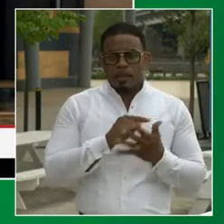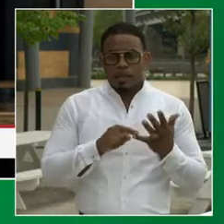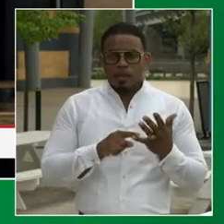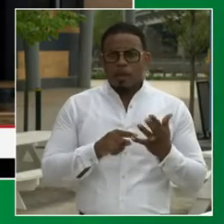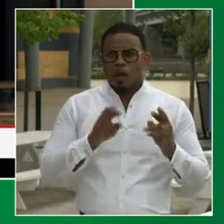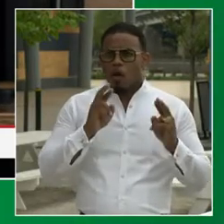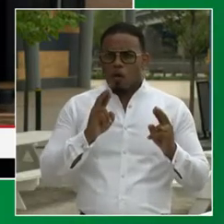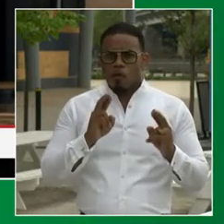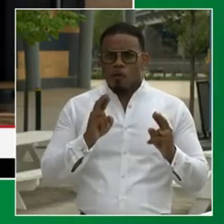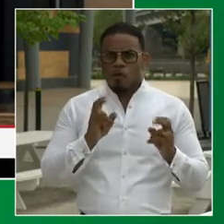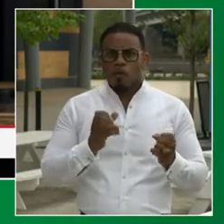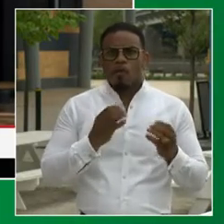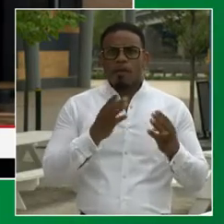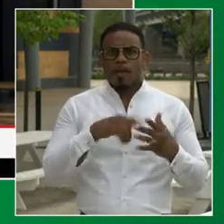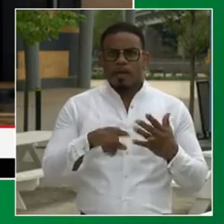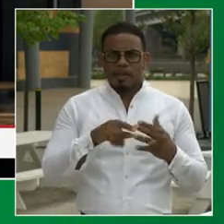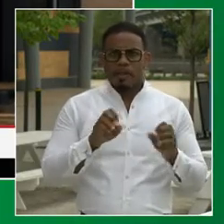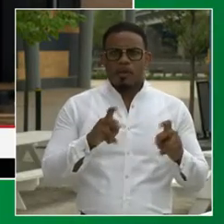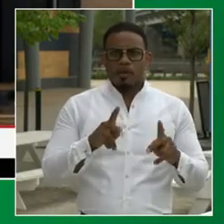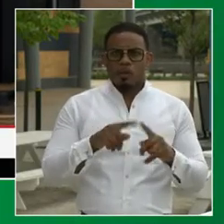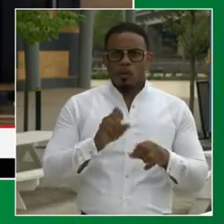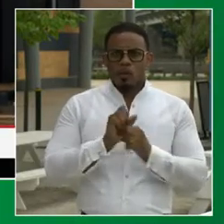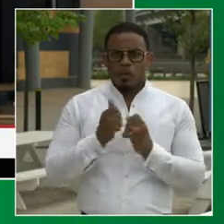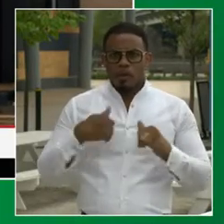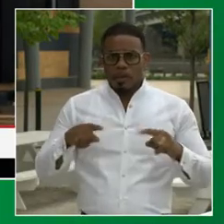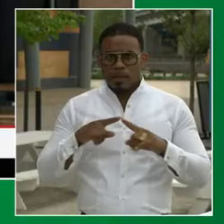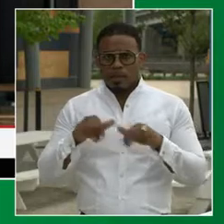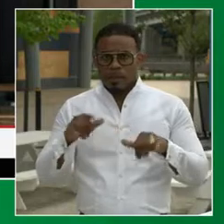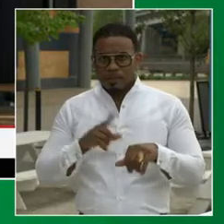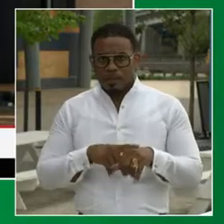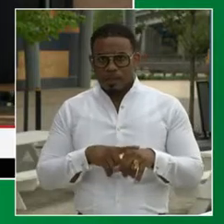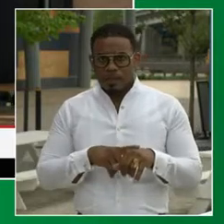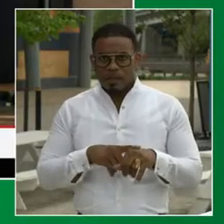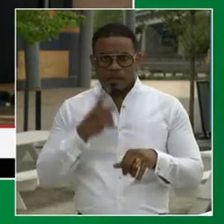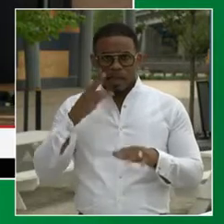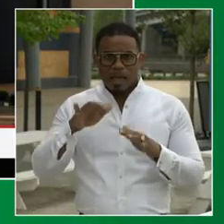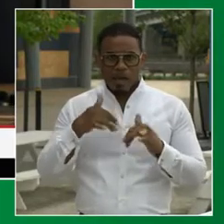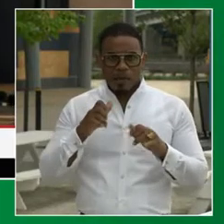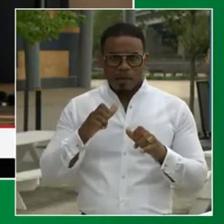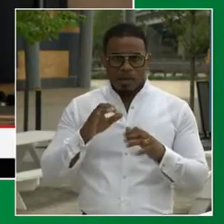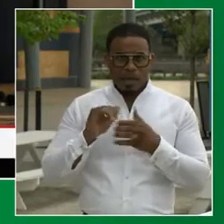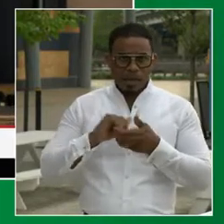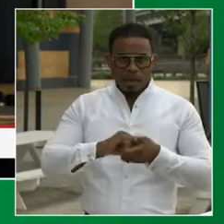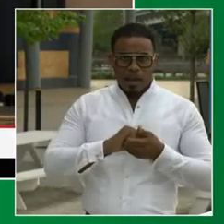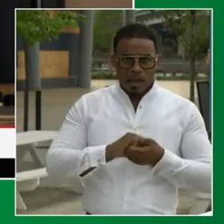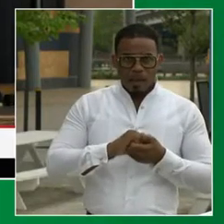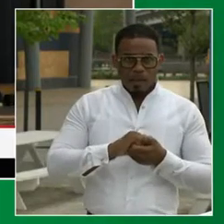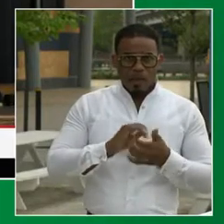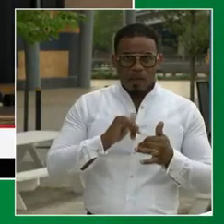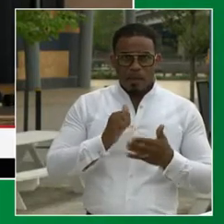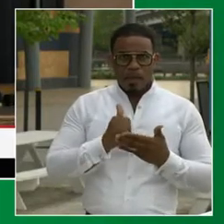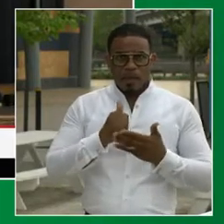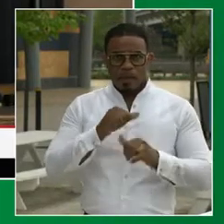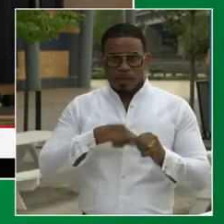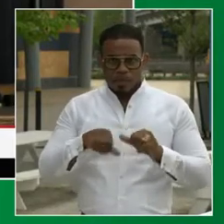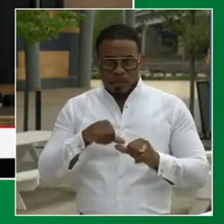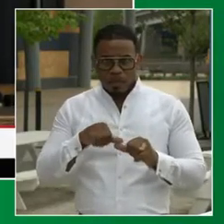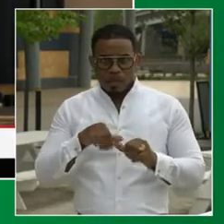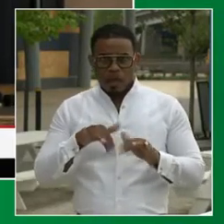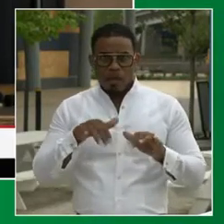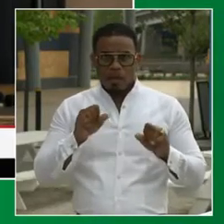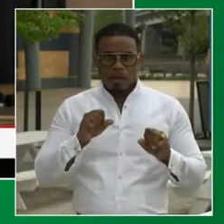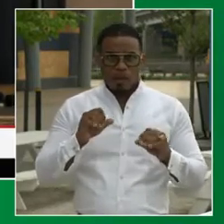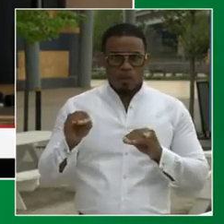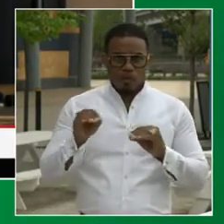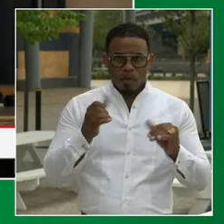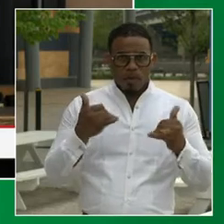or hopefully provide them the opportunity to work with us at the same time, and see how we can collaborate, how we can help each other, and how we can